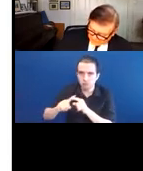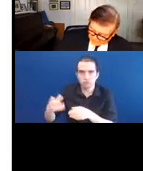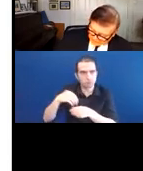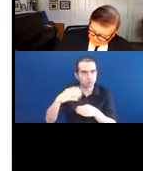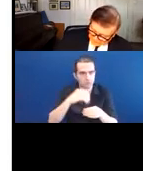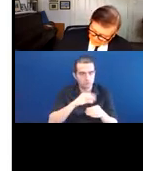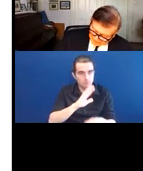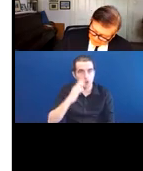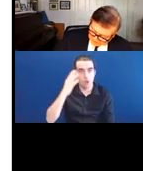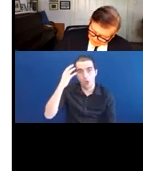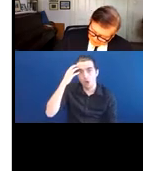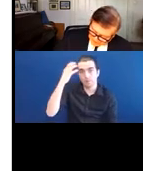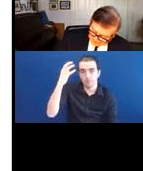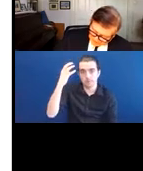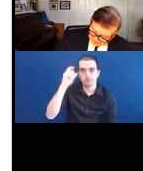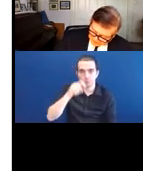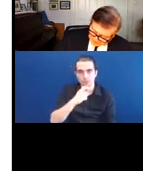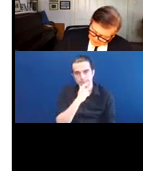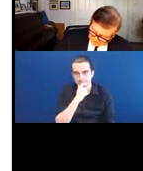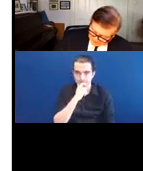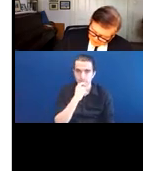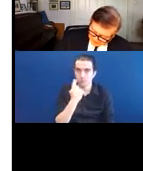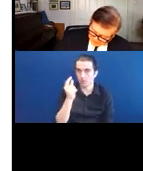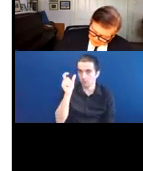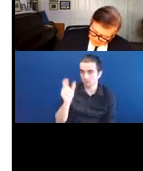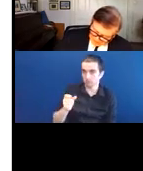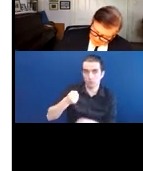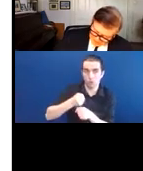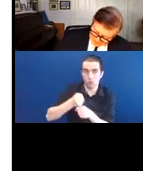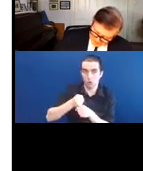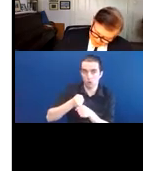be a change if policies are made and strictly adhered to.